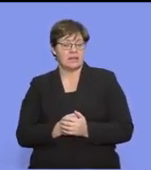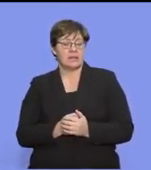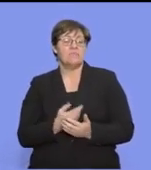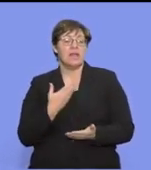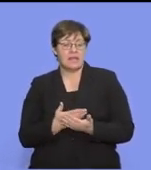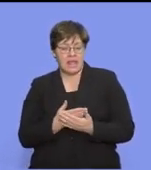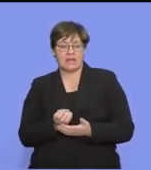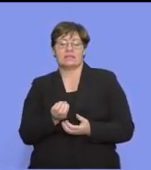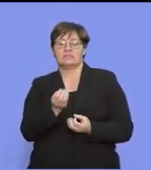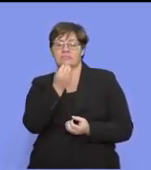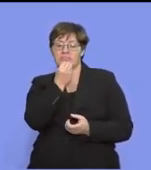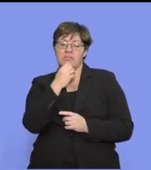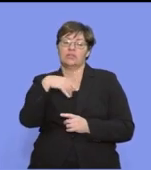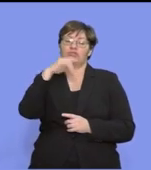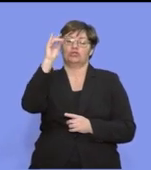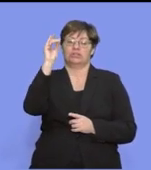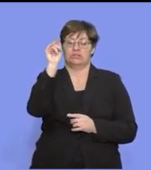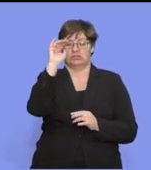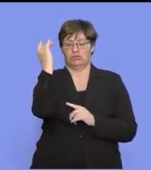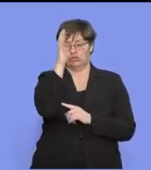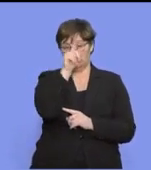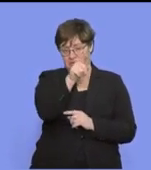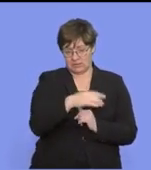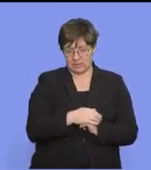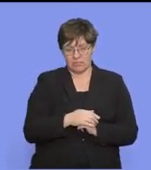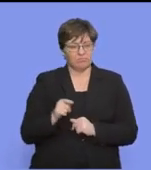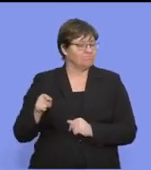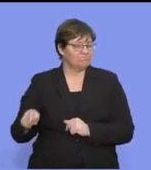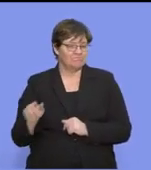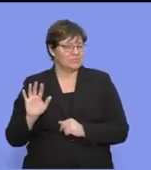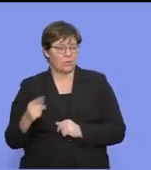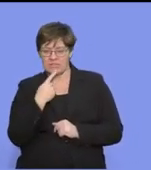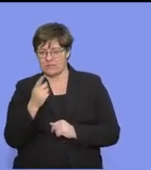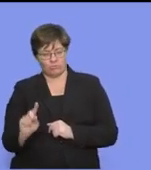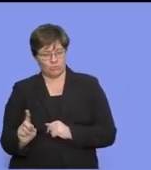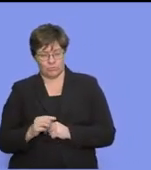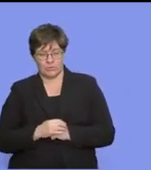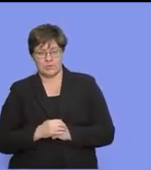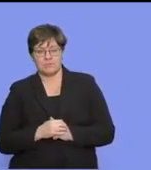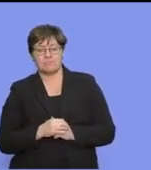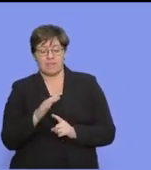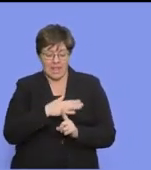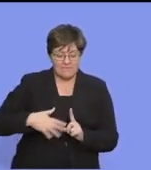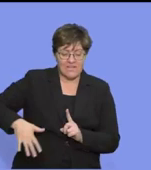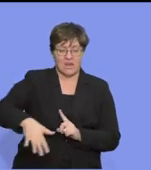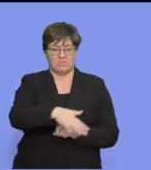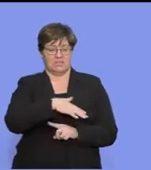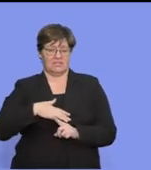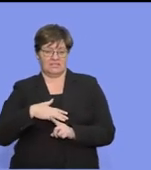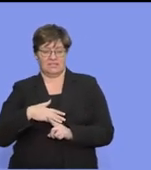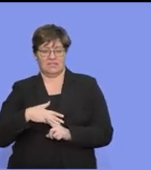their offspring because they are then able to feed off the tall trees. Whereas in